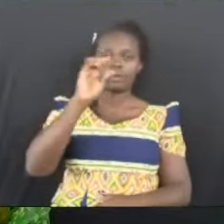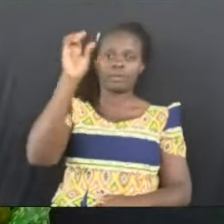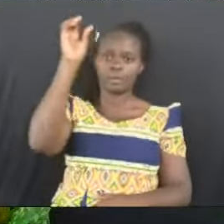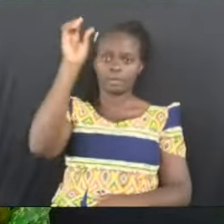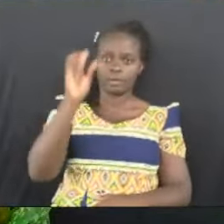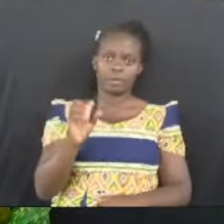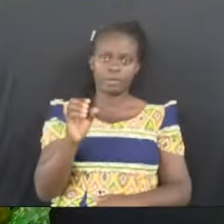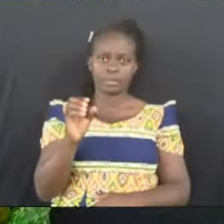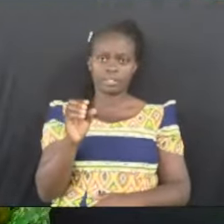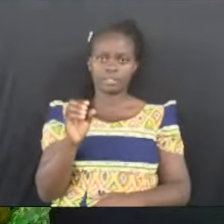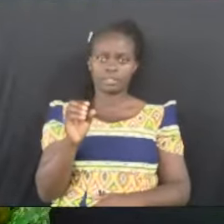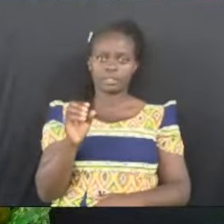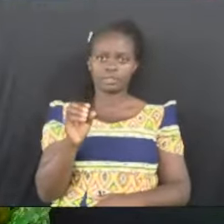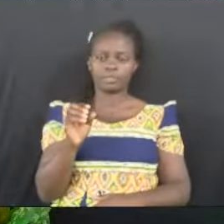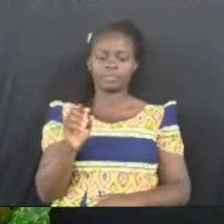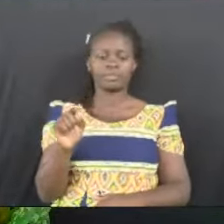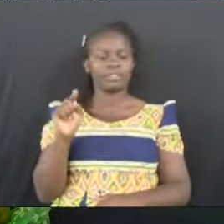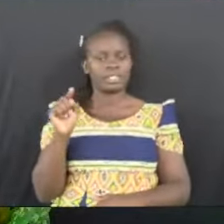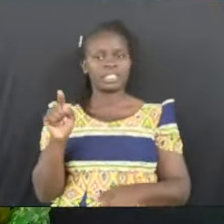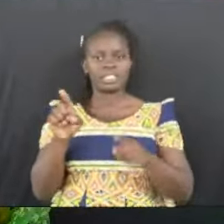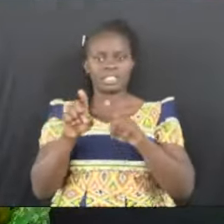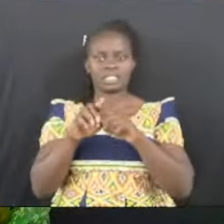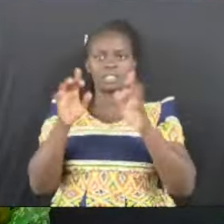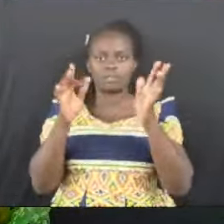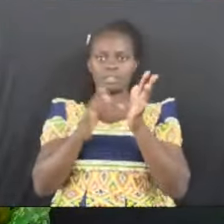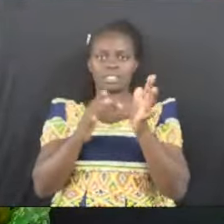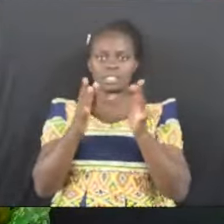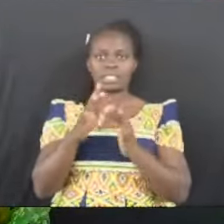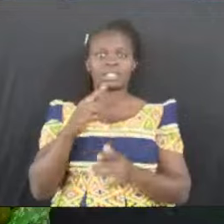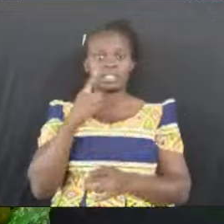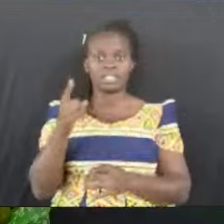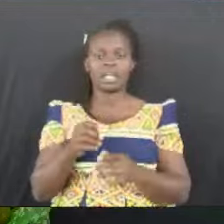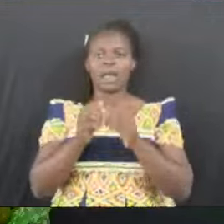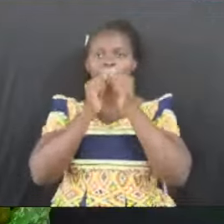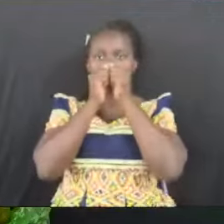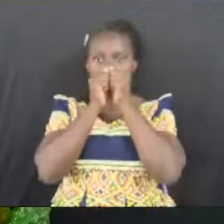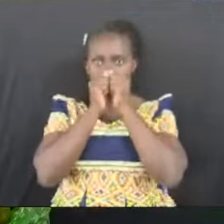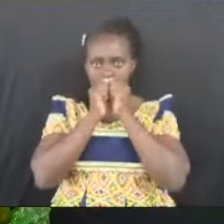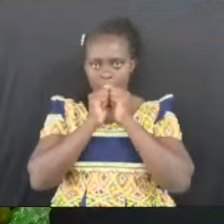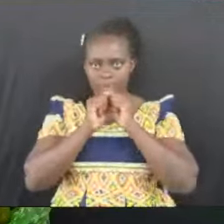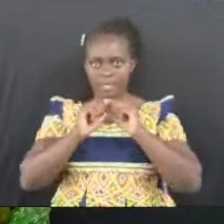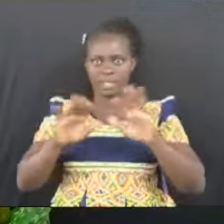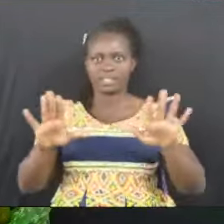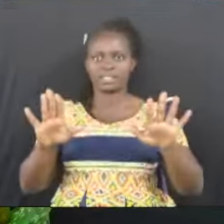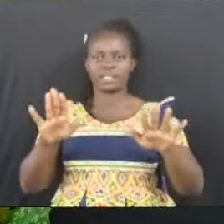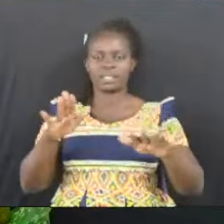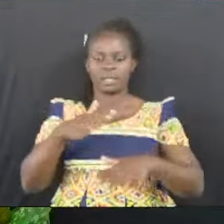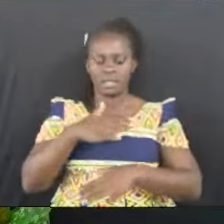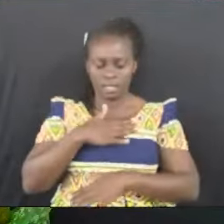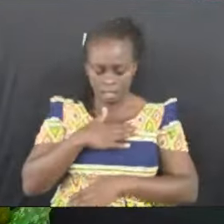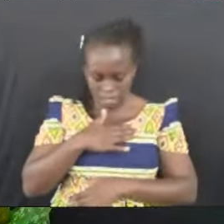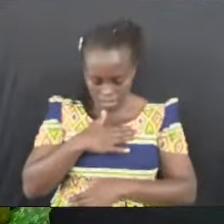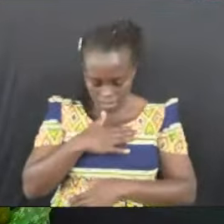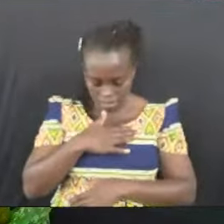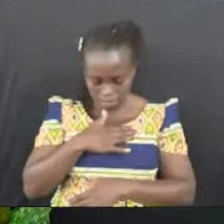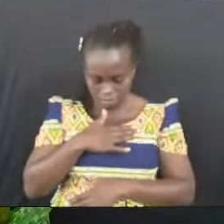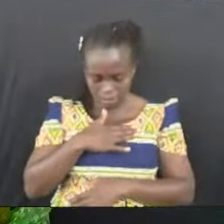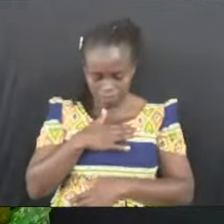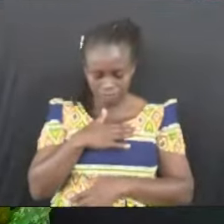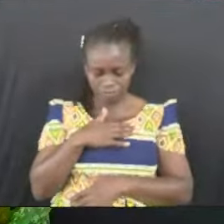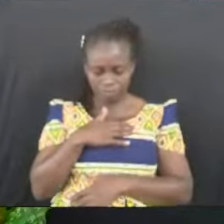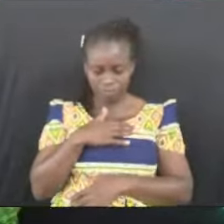about it. And this same Jesus say, blessed are the meek, those who renounce